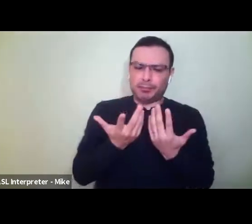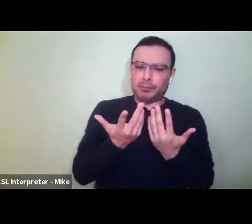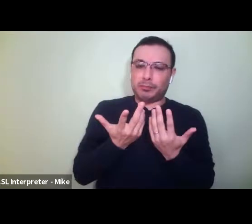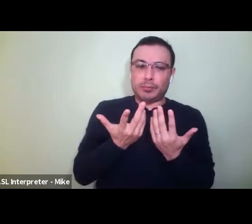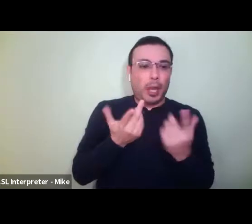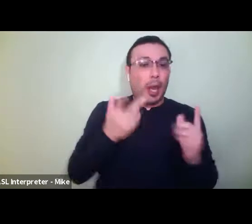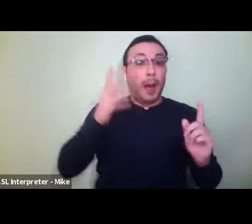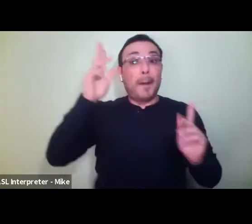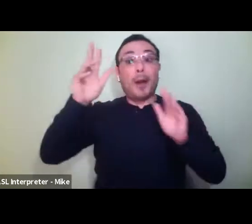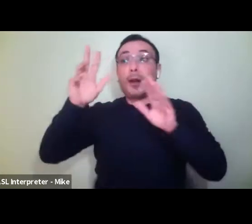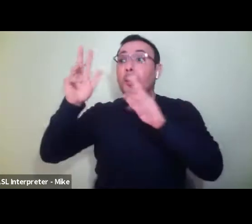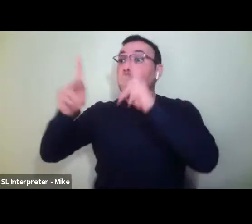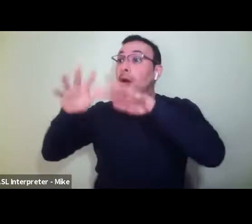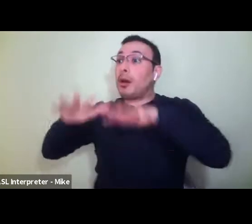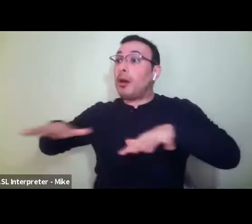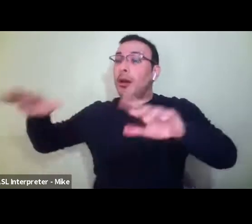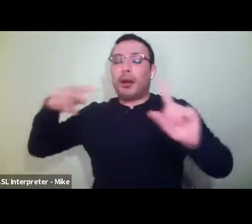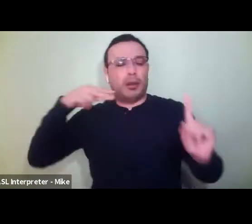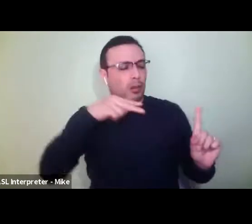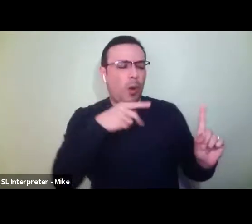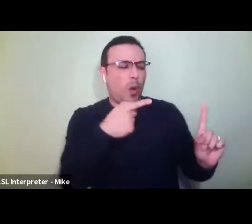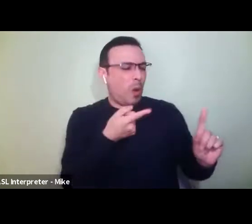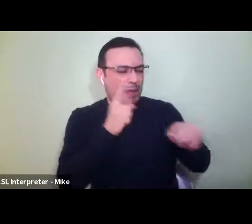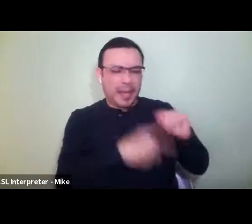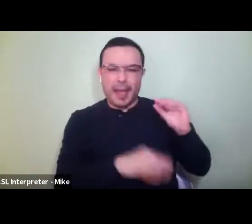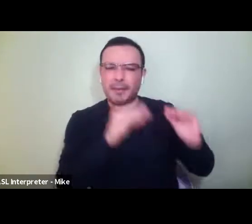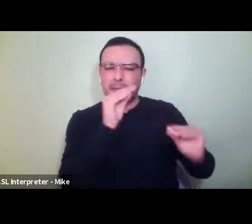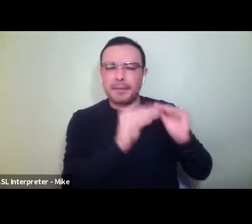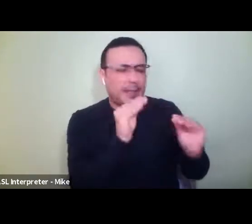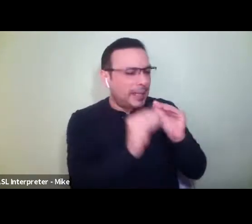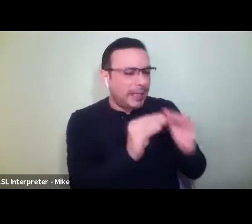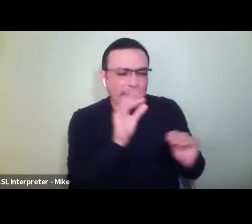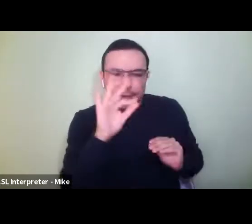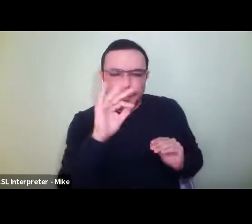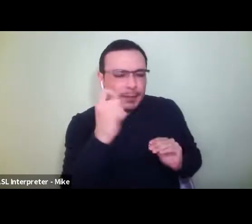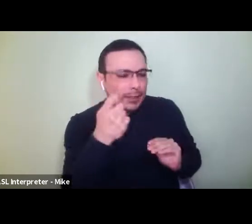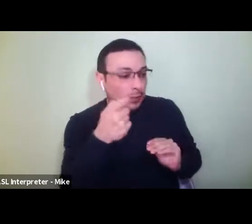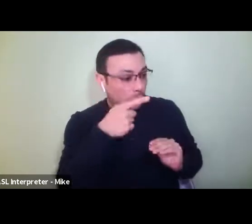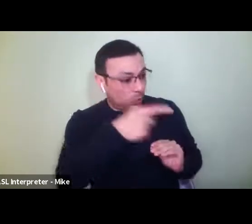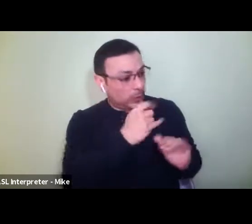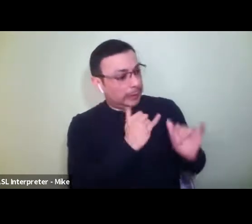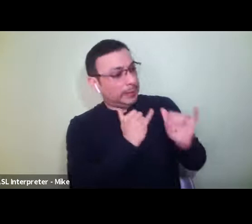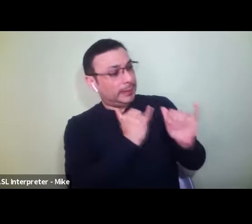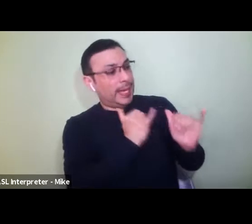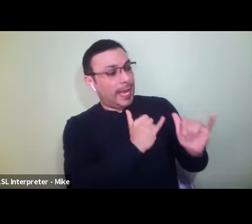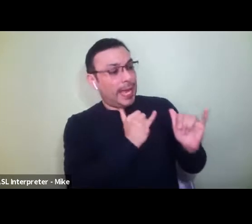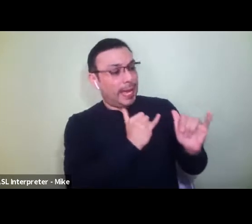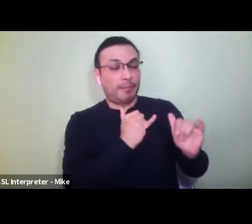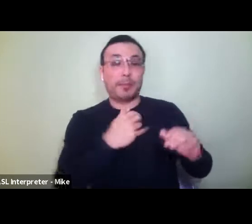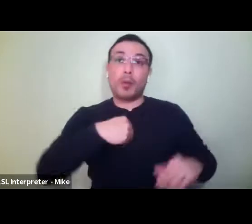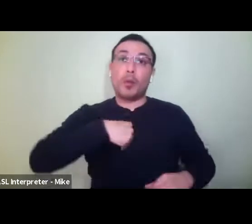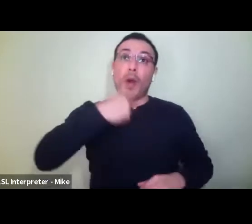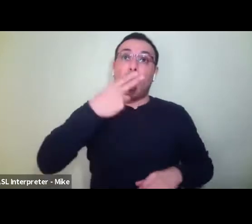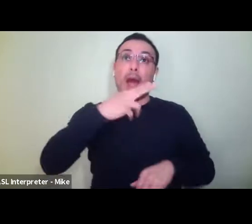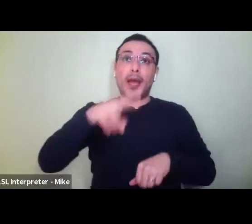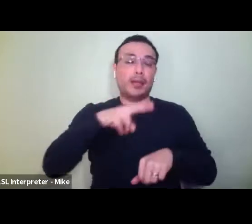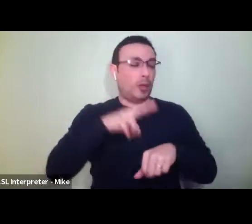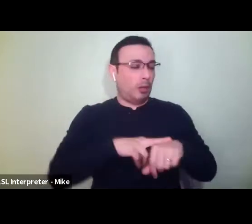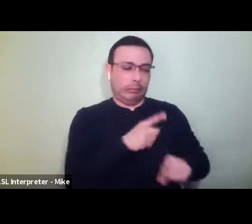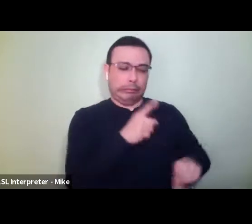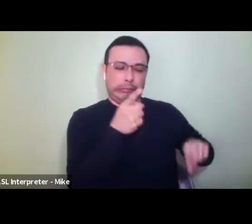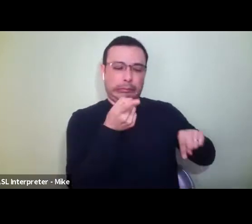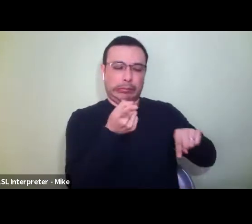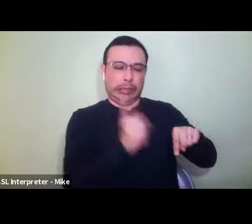fixed, too different to ever become anything close to the white normal. For us, the recommended